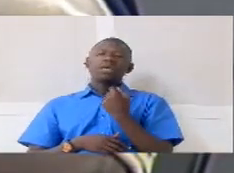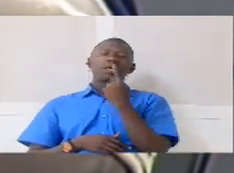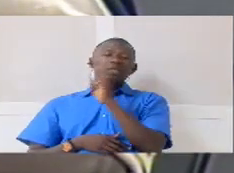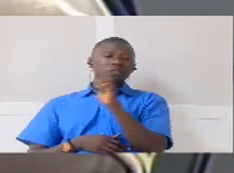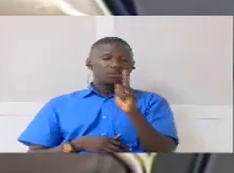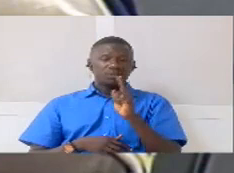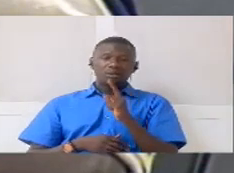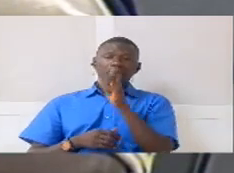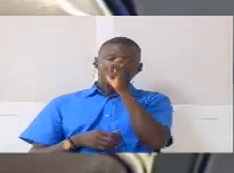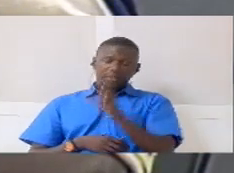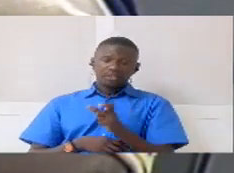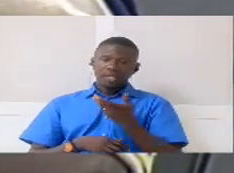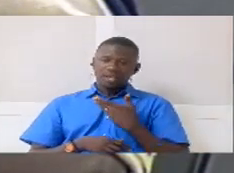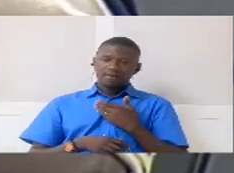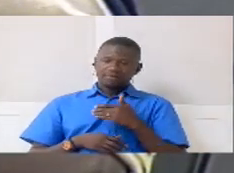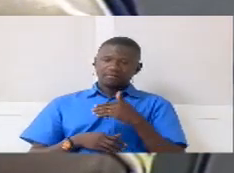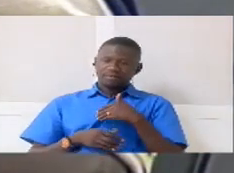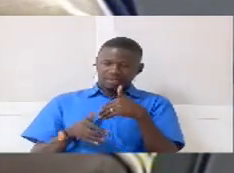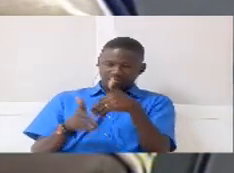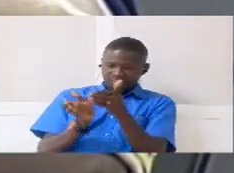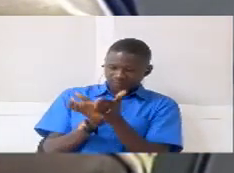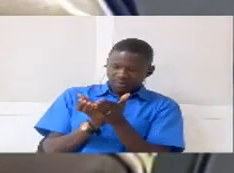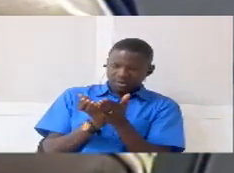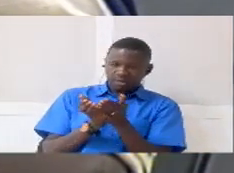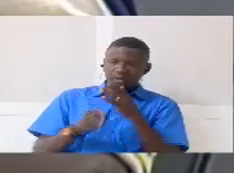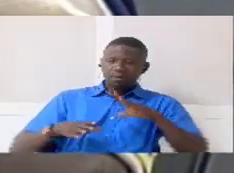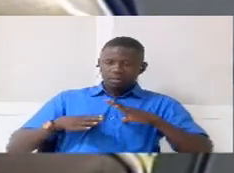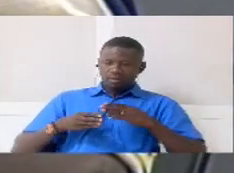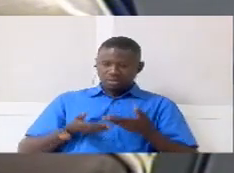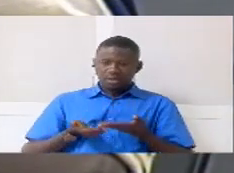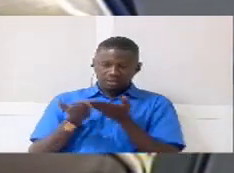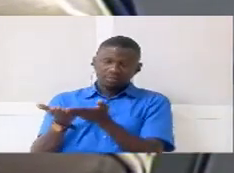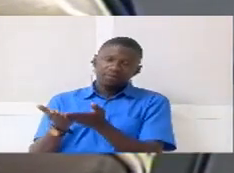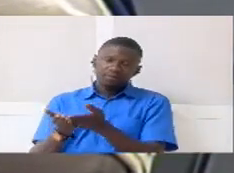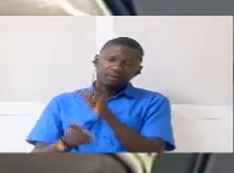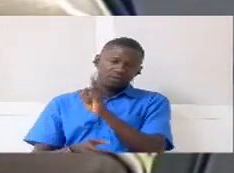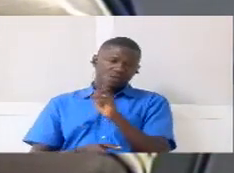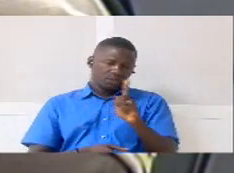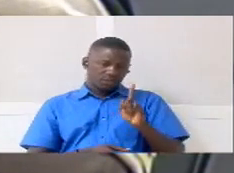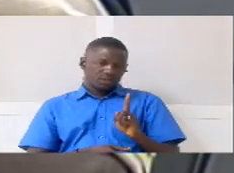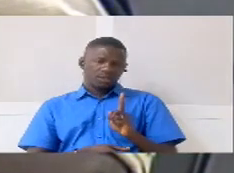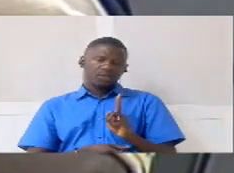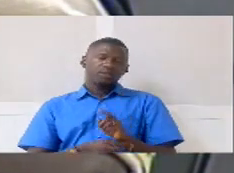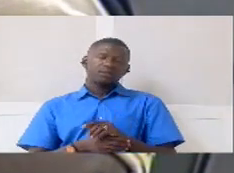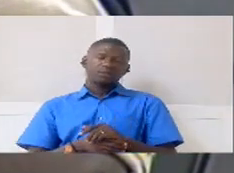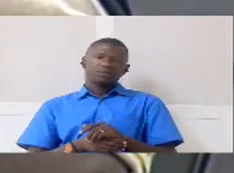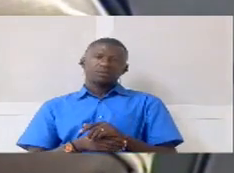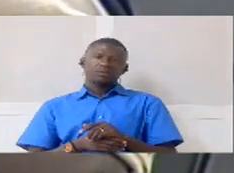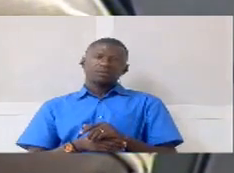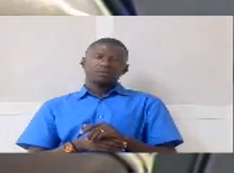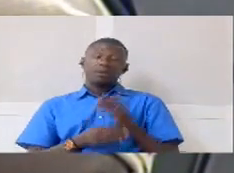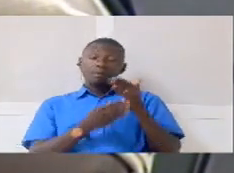has a special allotment and there is an amount of food that is catered for each prisoner nundo nyim papo kadira nyame nanga nanga